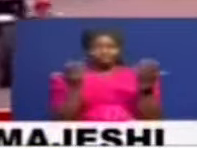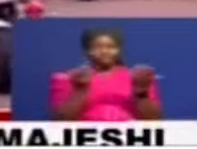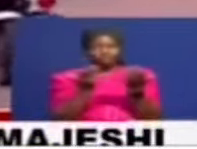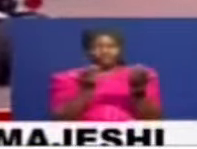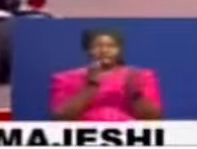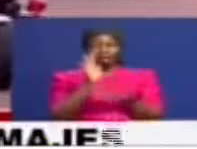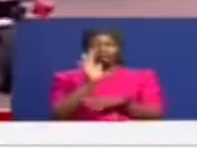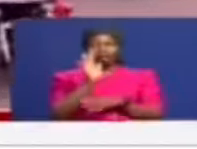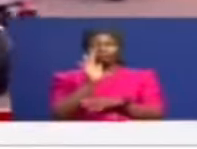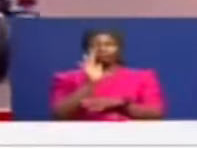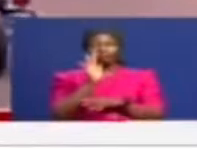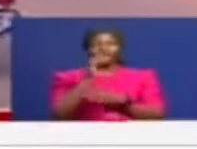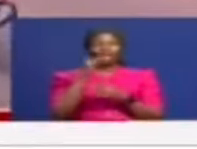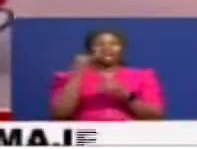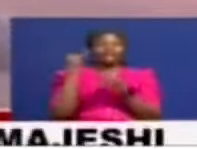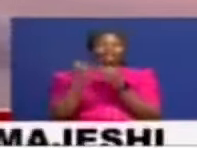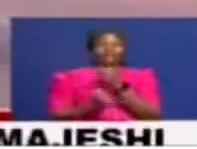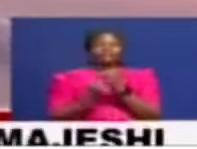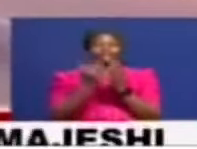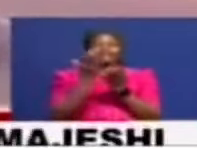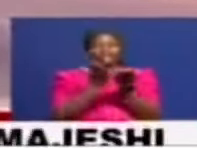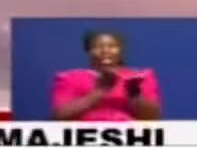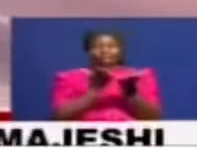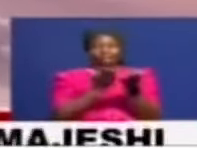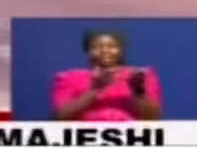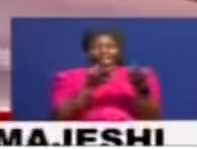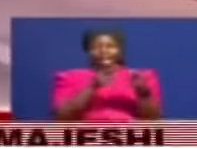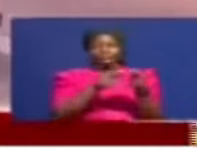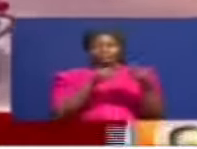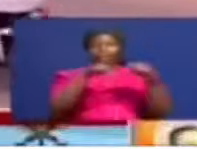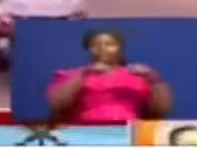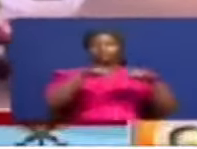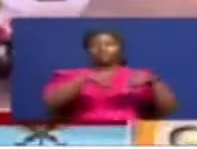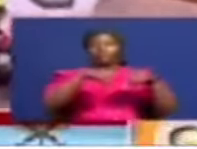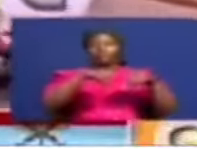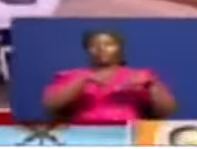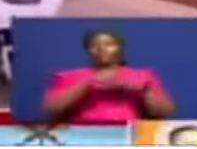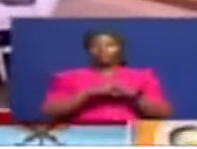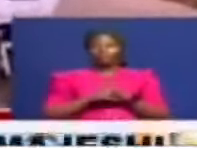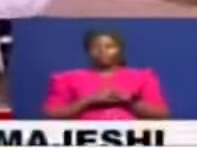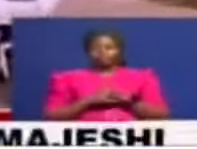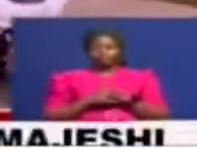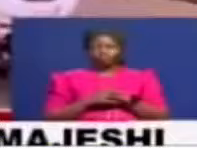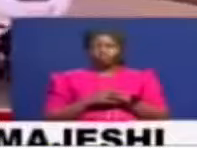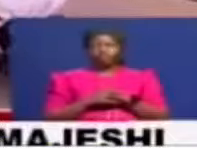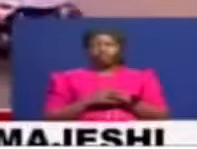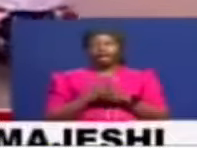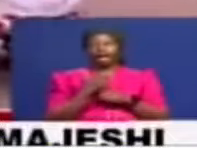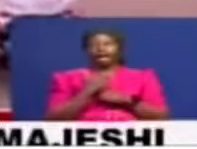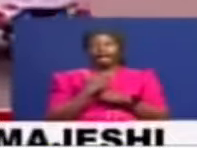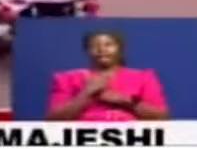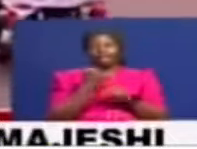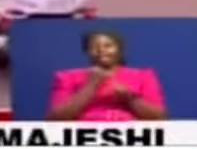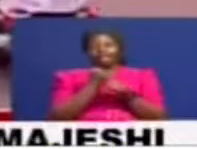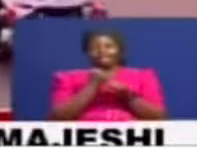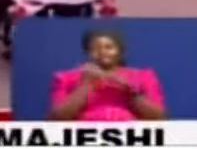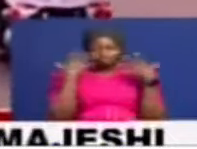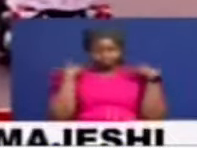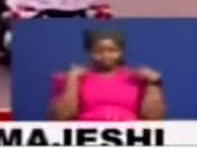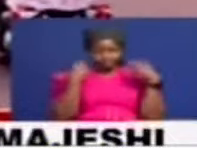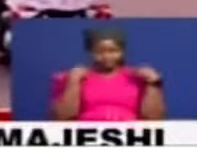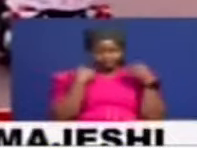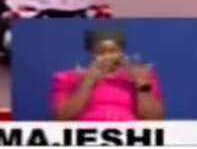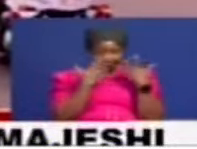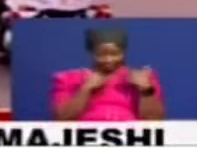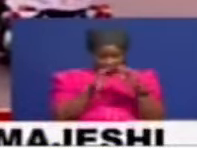that has been brutal with insecurity for the better part of the years, but he was there to ensure that schools